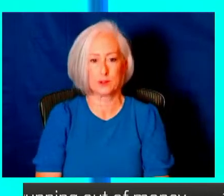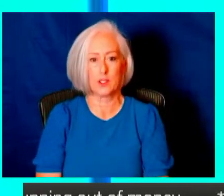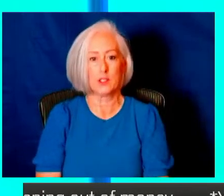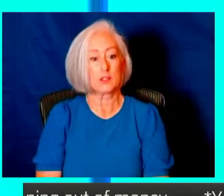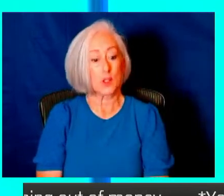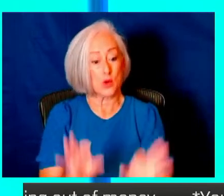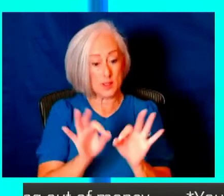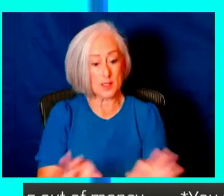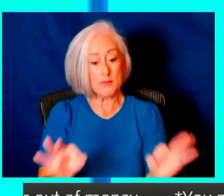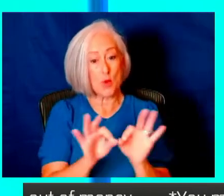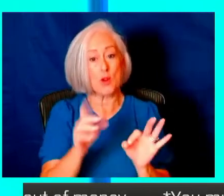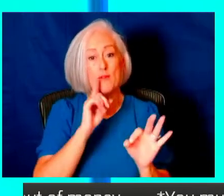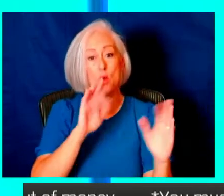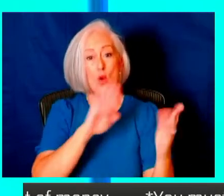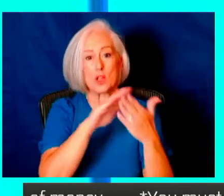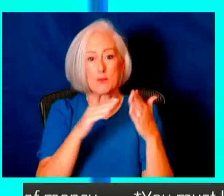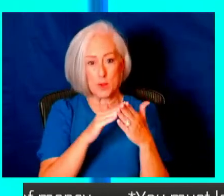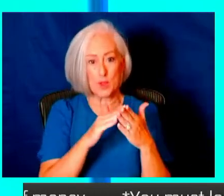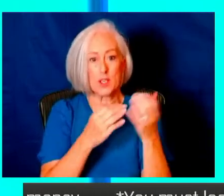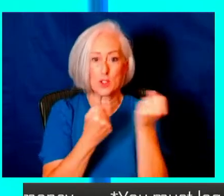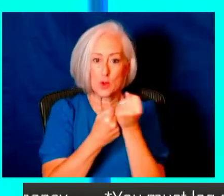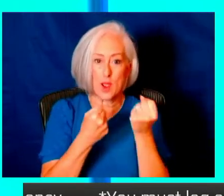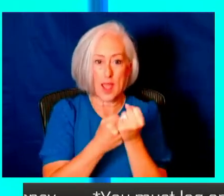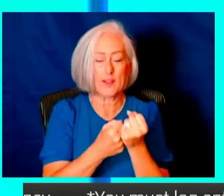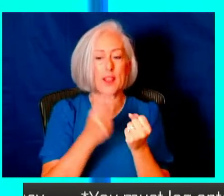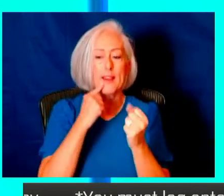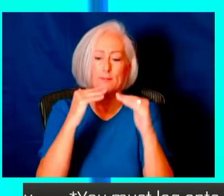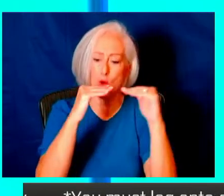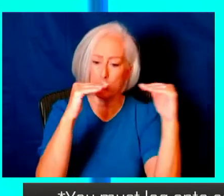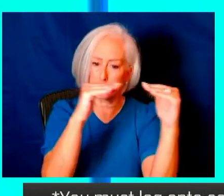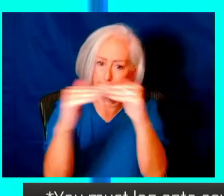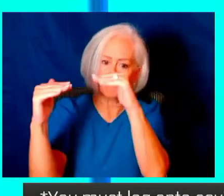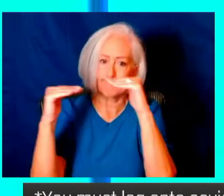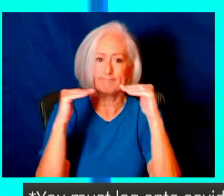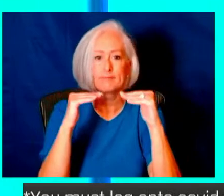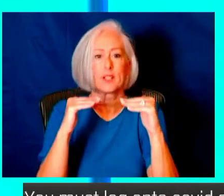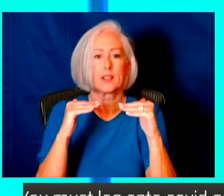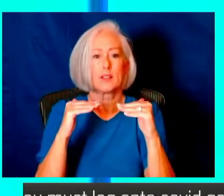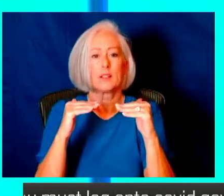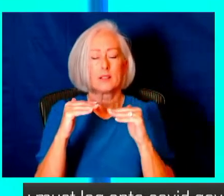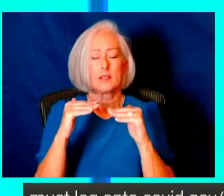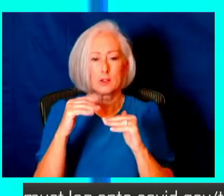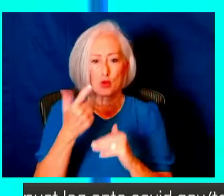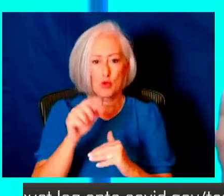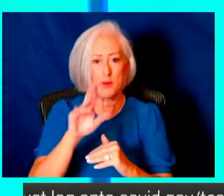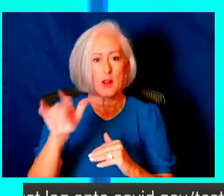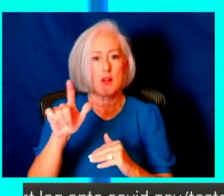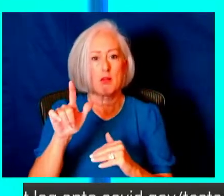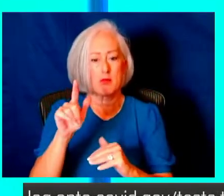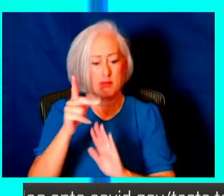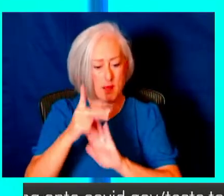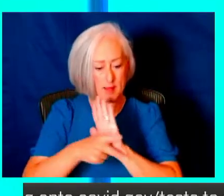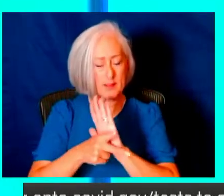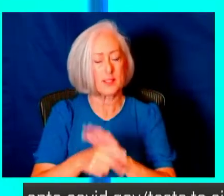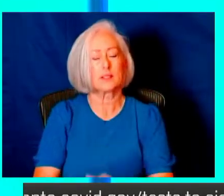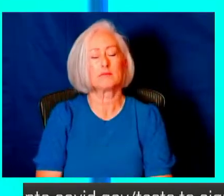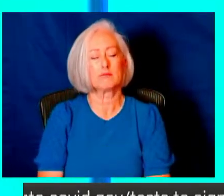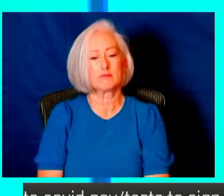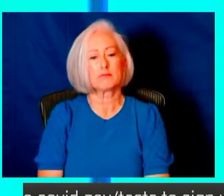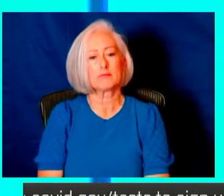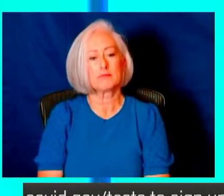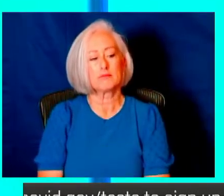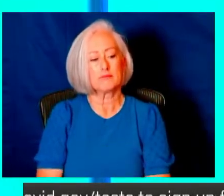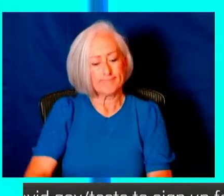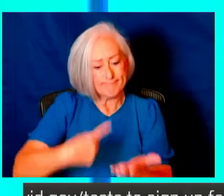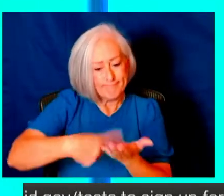for just criminal legal policies, and it's also important to talk to your